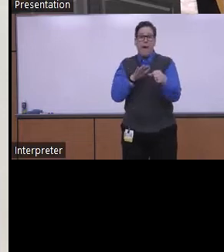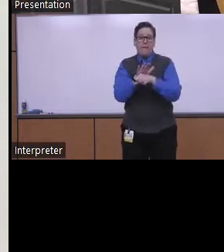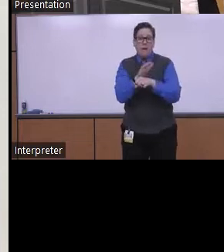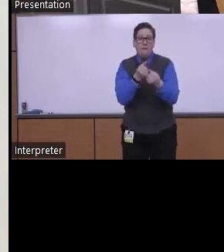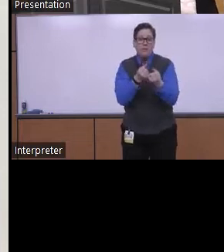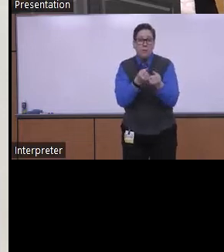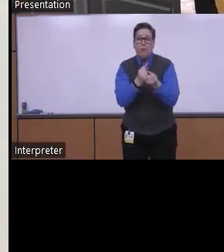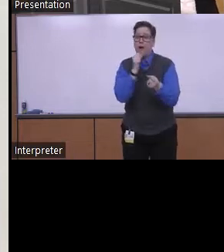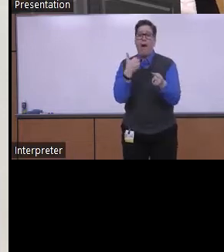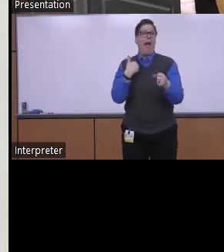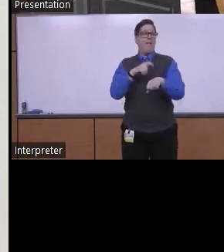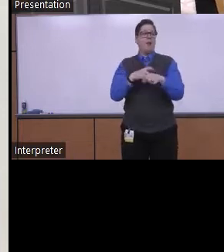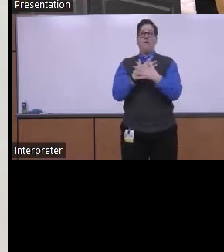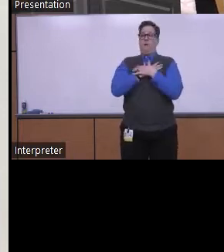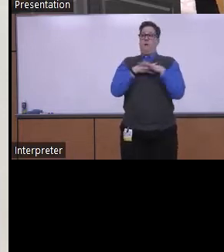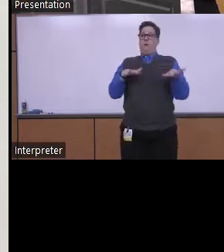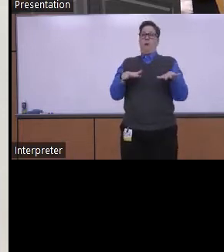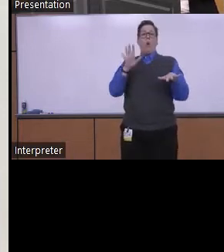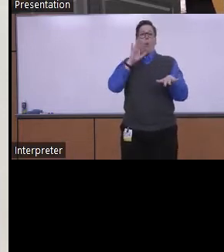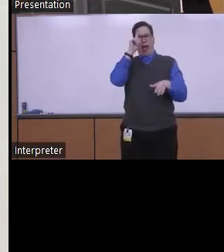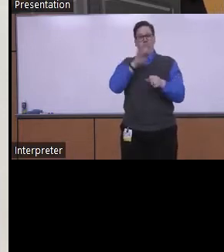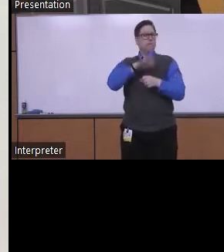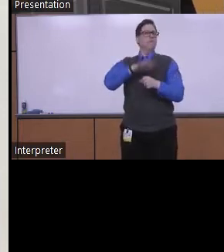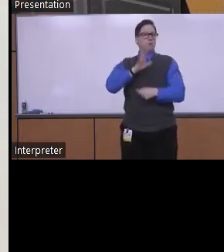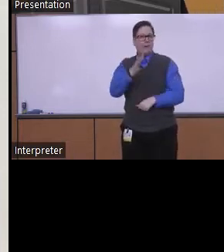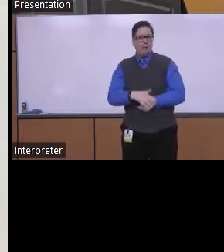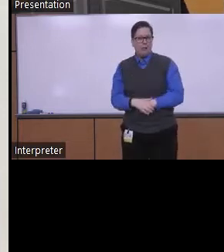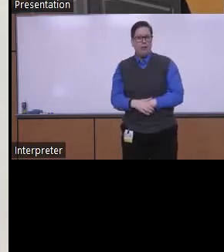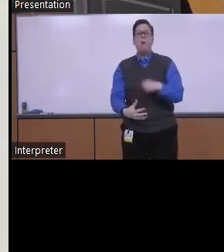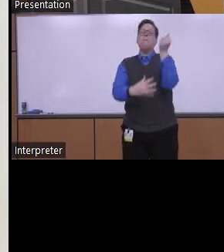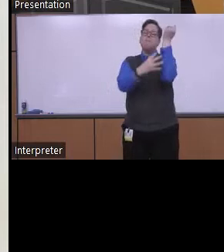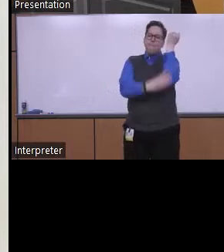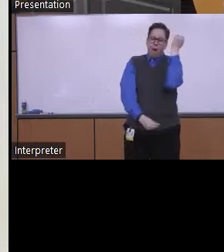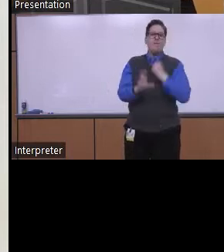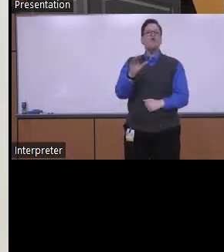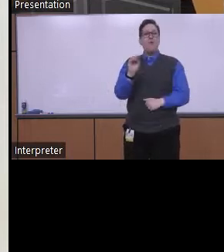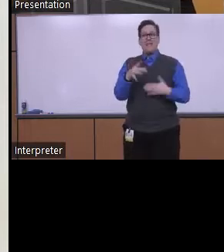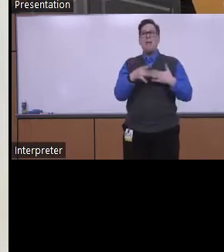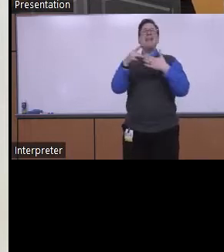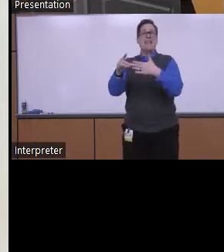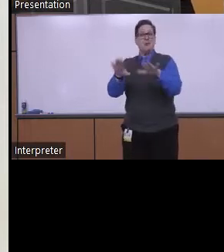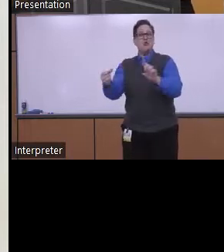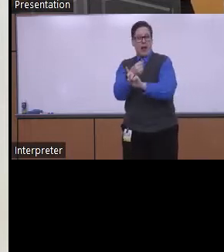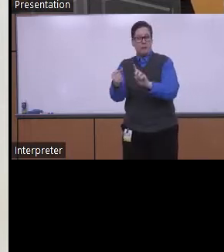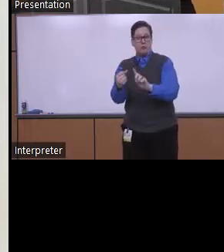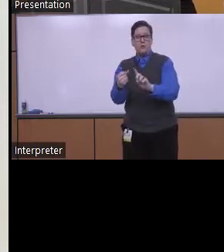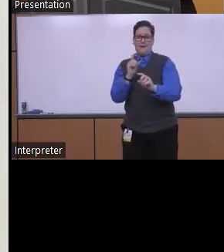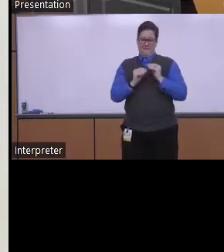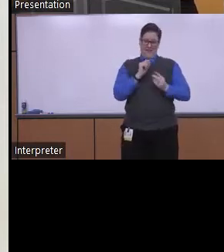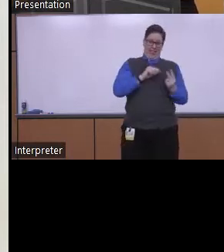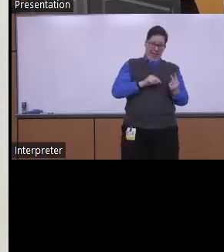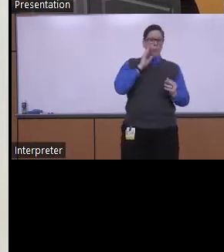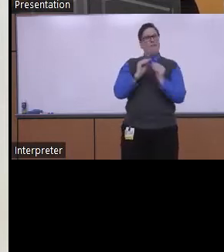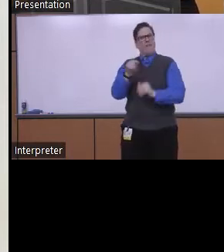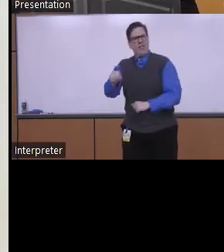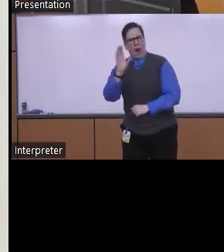or respite, parents are more likely to snap. Poverty and racism could lead to child abuse, and these needed to be addressed as a way to protect children. At the